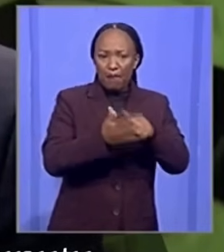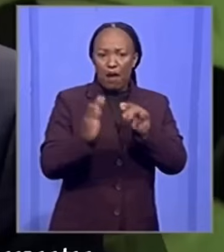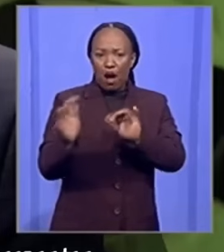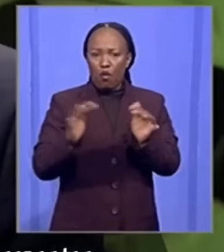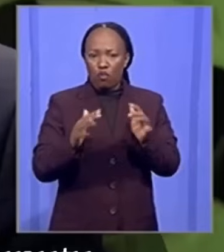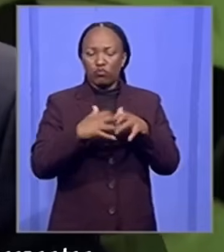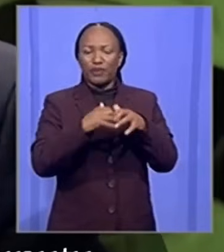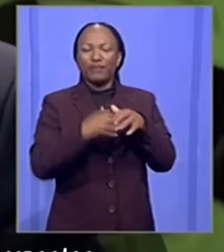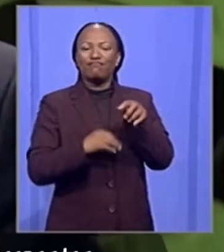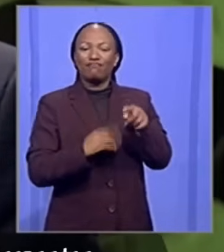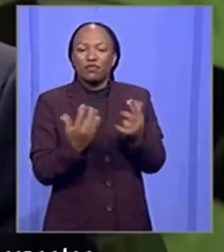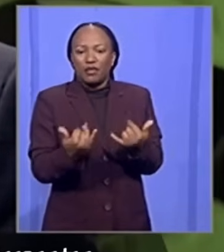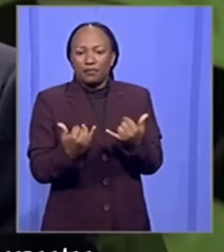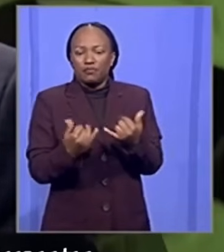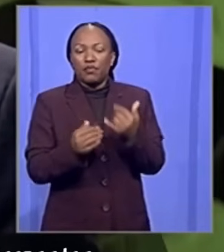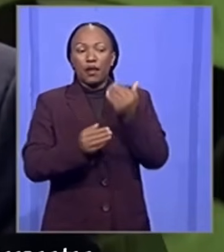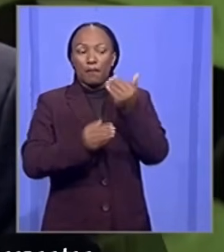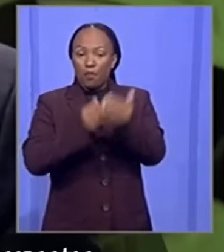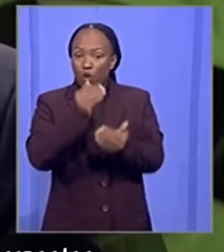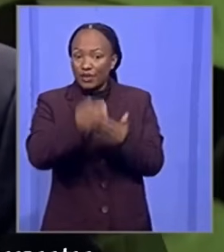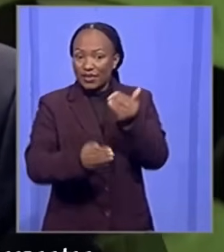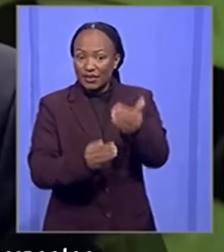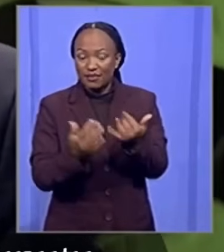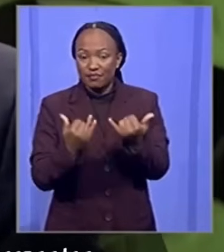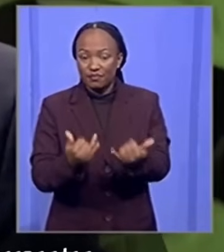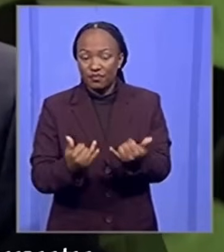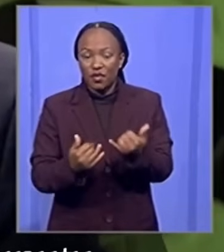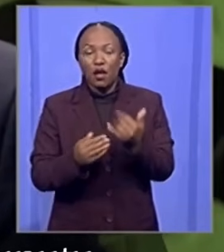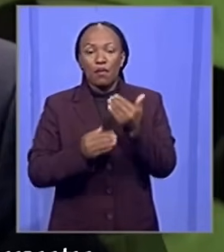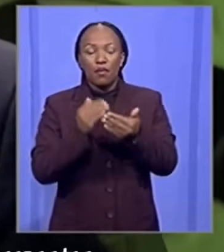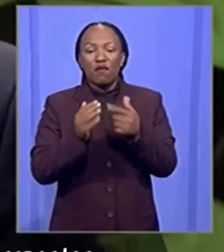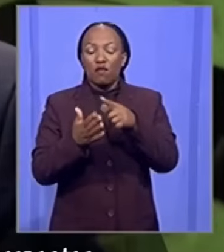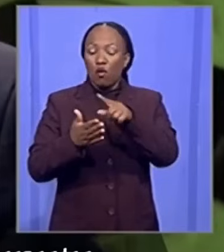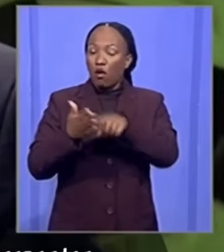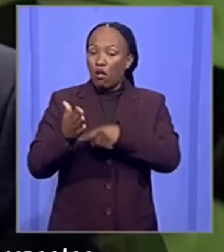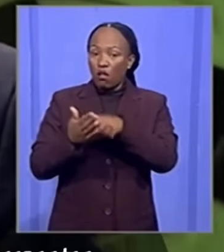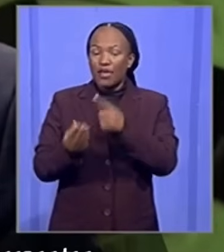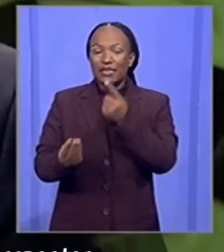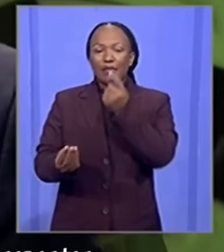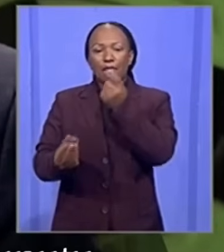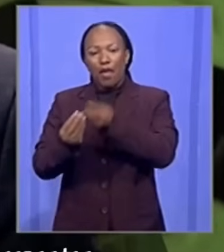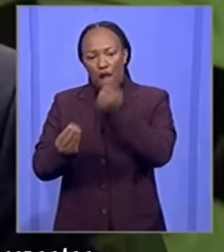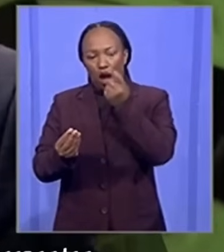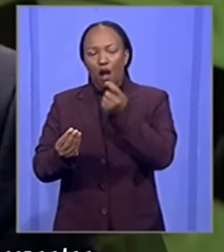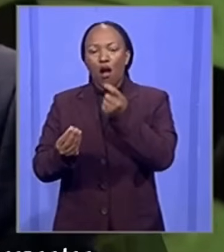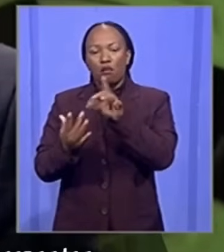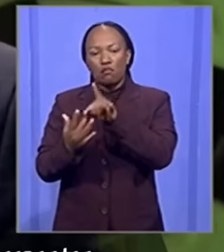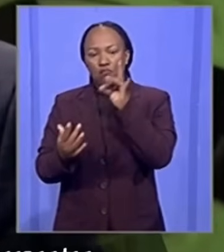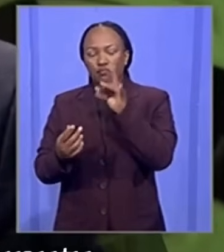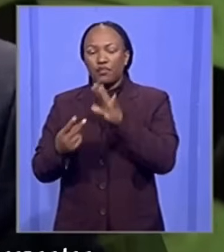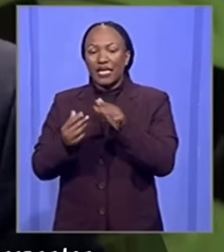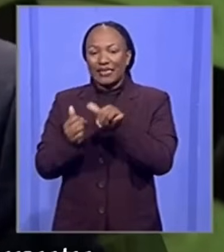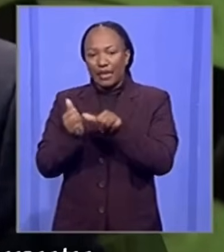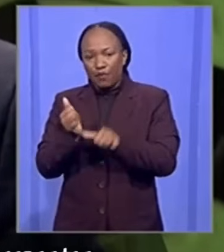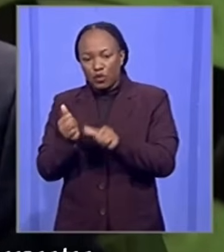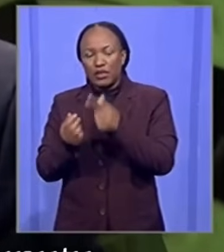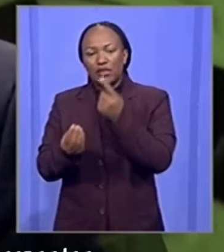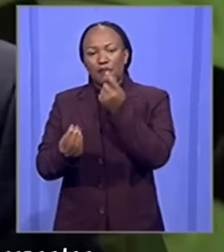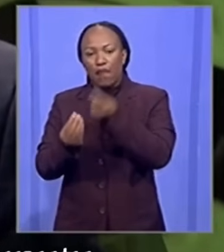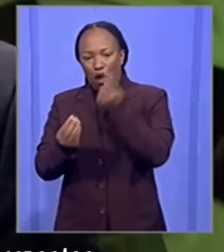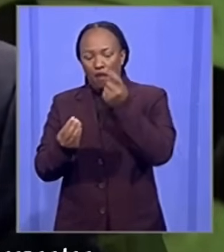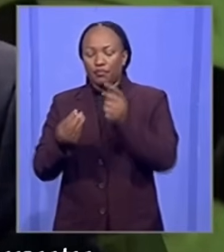take place as the procedure for electing a speaker, a procedure for electing a deputy speaker, the